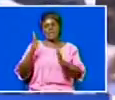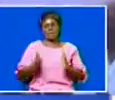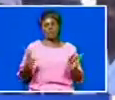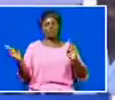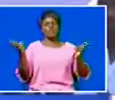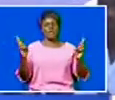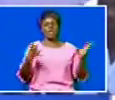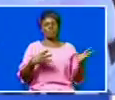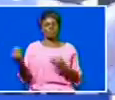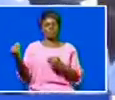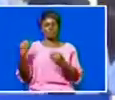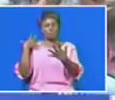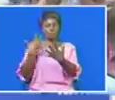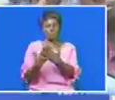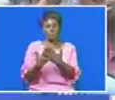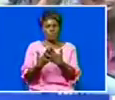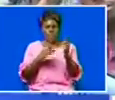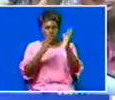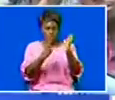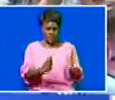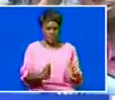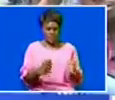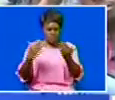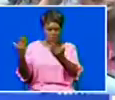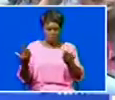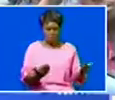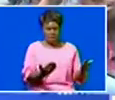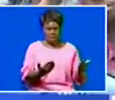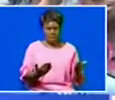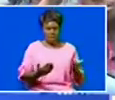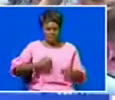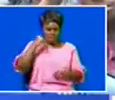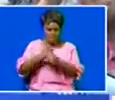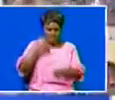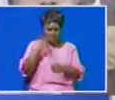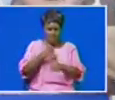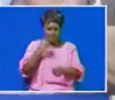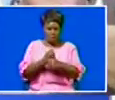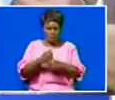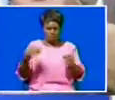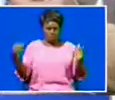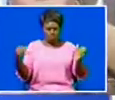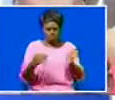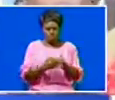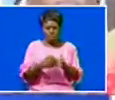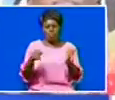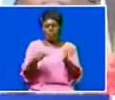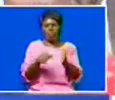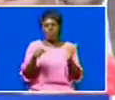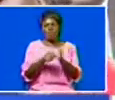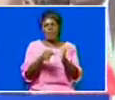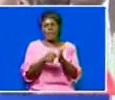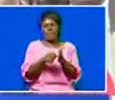tayari kuenda ndani ya jela. The leaders have welcomed the latest efforts to slay the corruption dragon that continues to enrich a